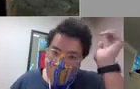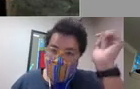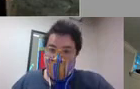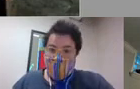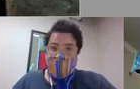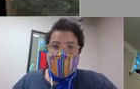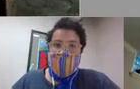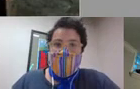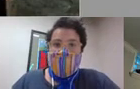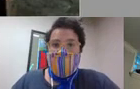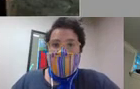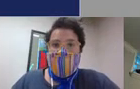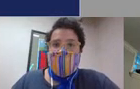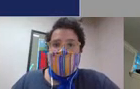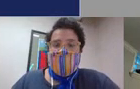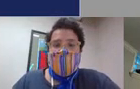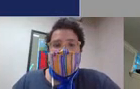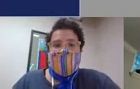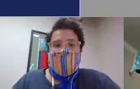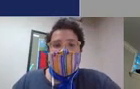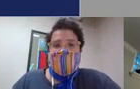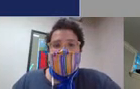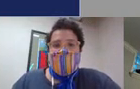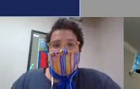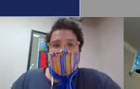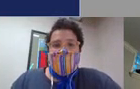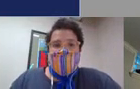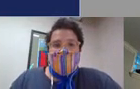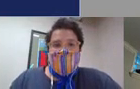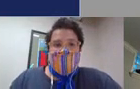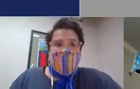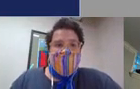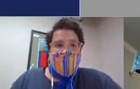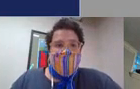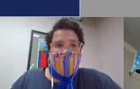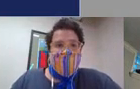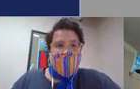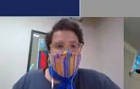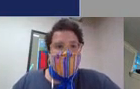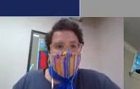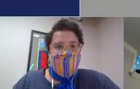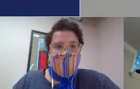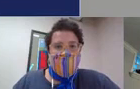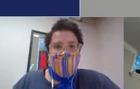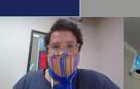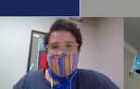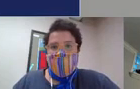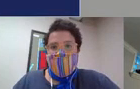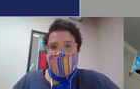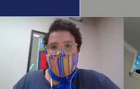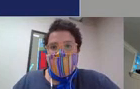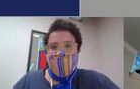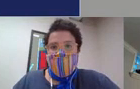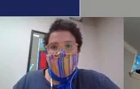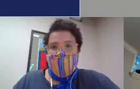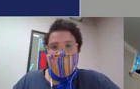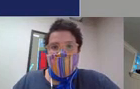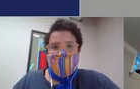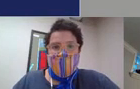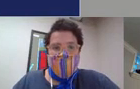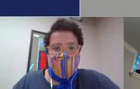community schools. So with that, I'd field any questions. I do have a copy of the plan. I'll make sure to share a link to it. And